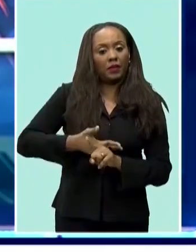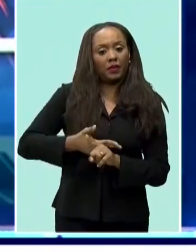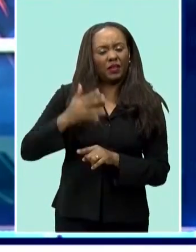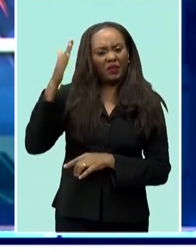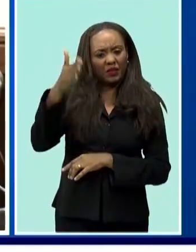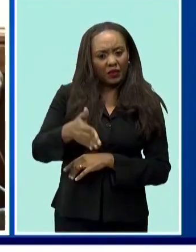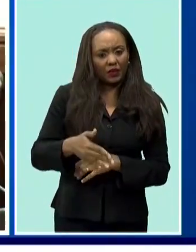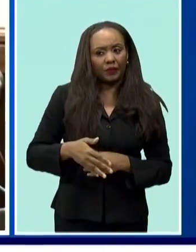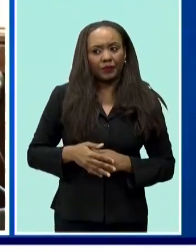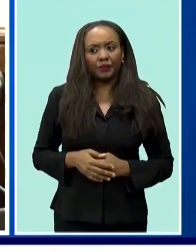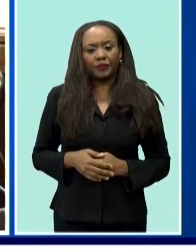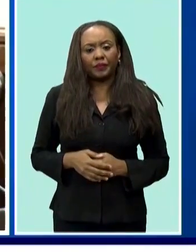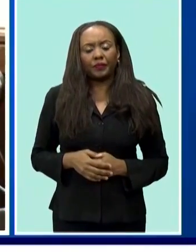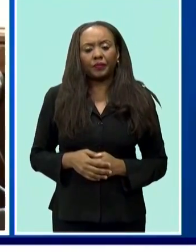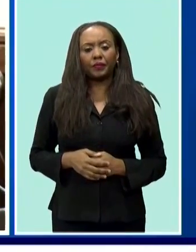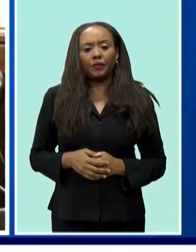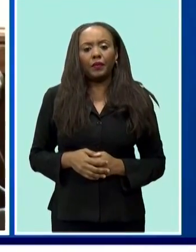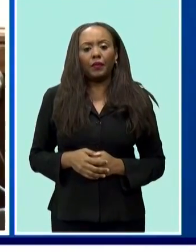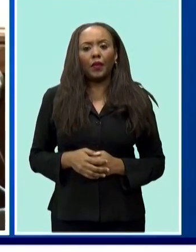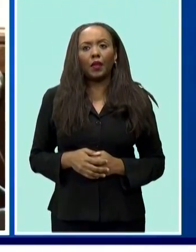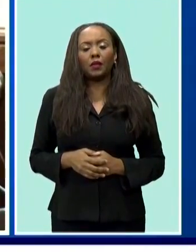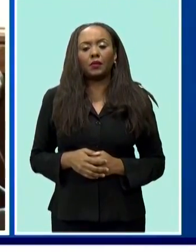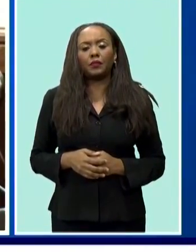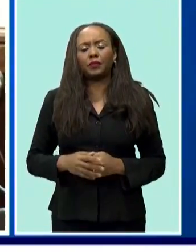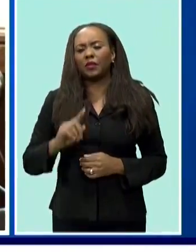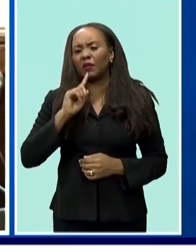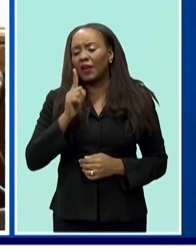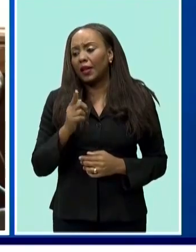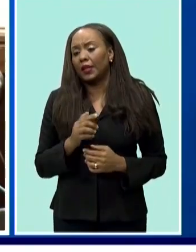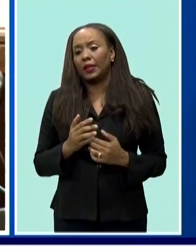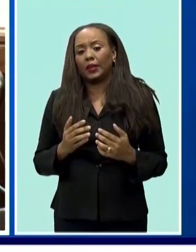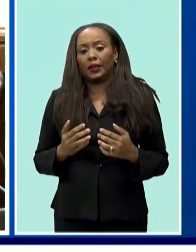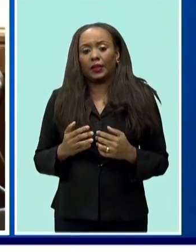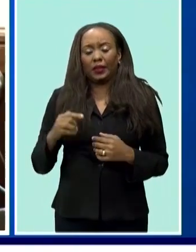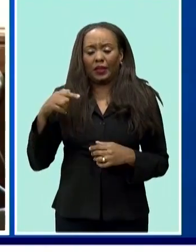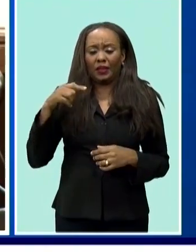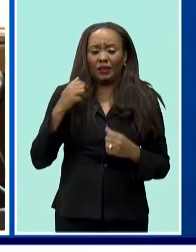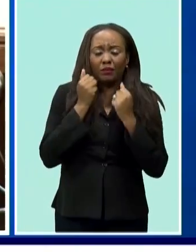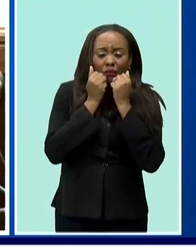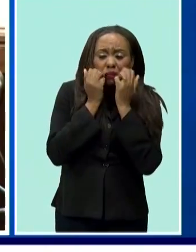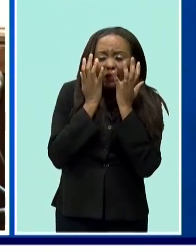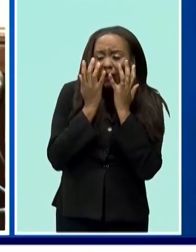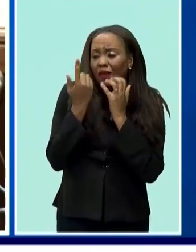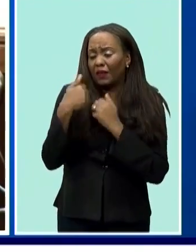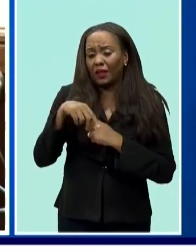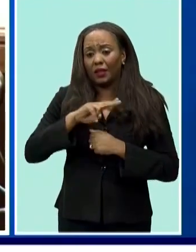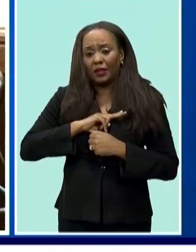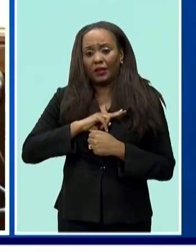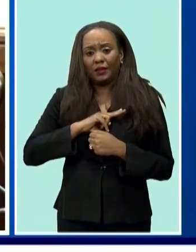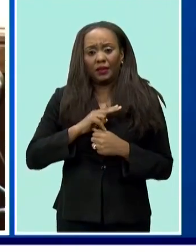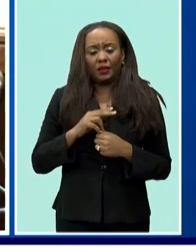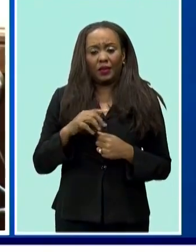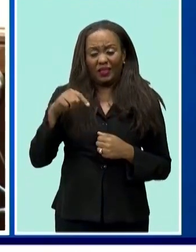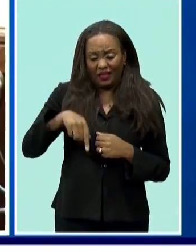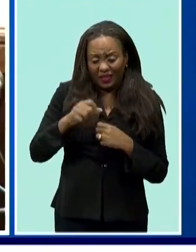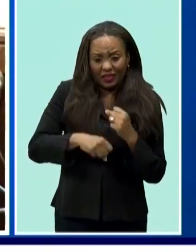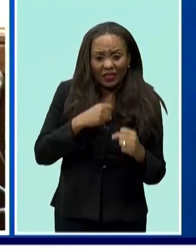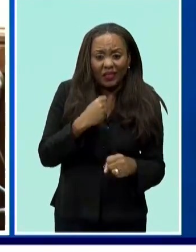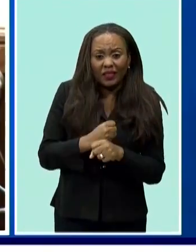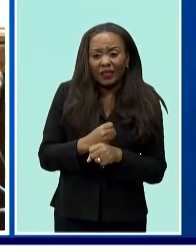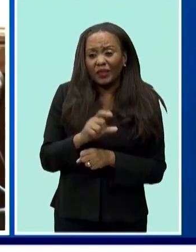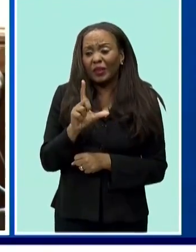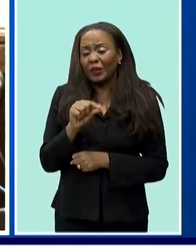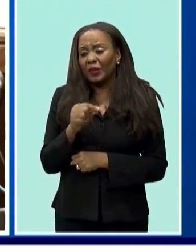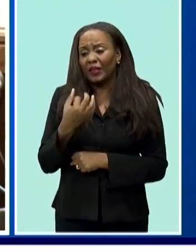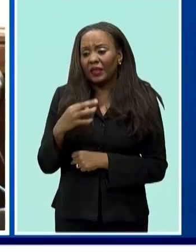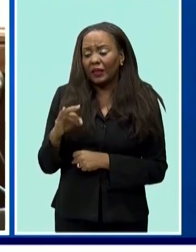months. It is an embarrassment that in the year 2019 we could be dealing with a piece of